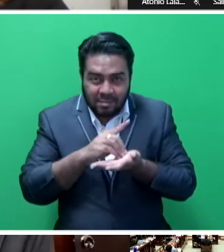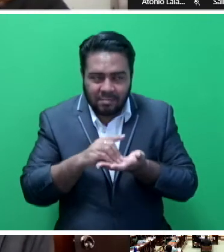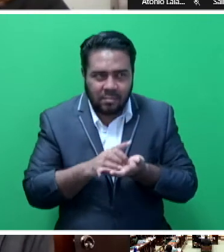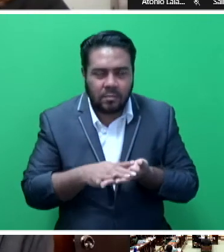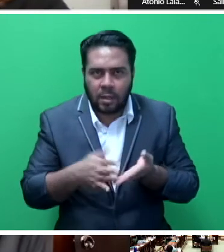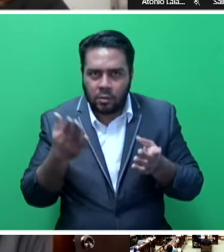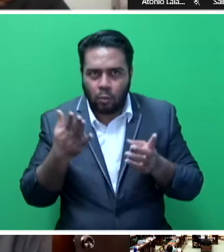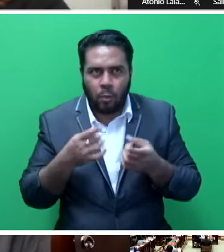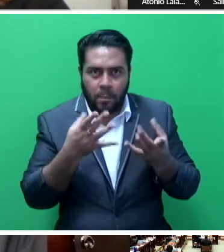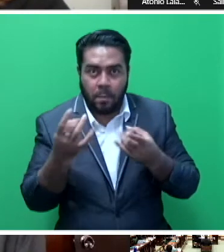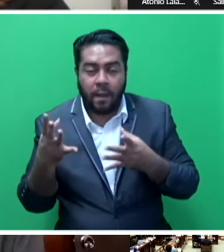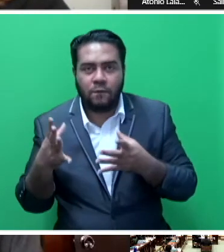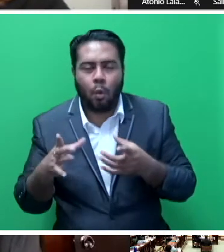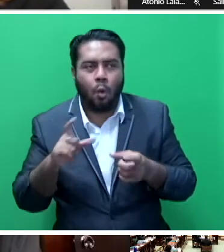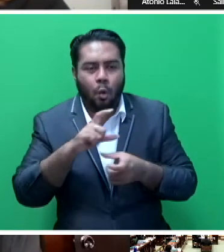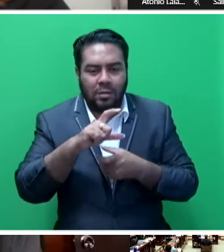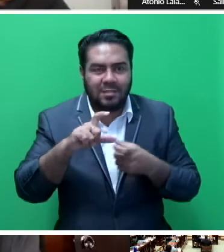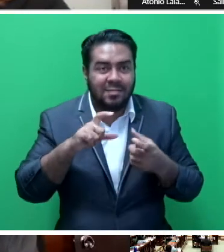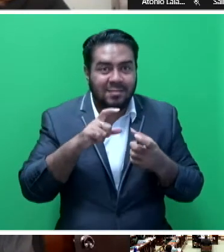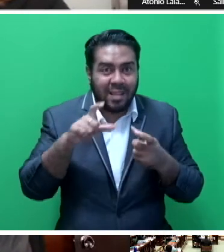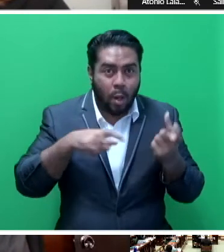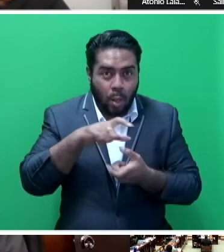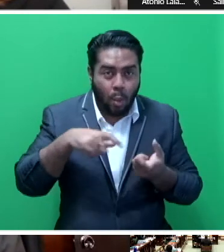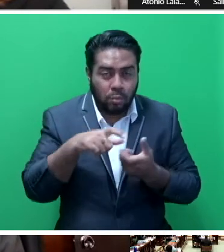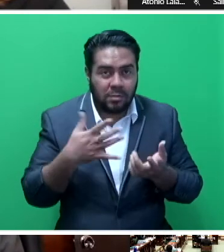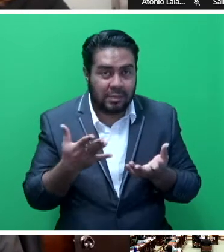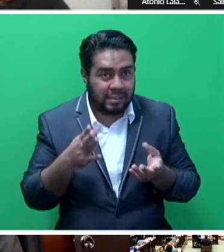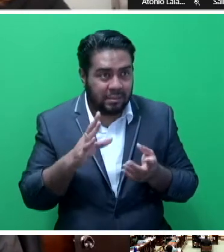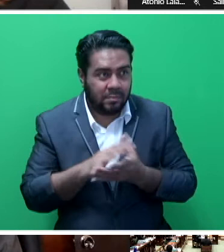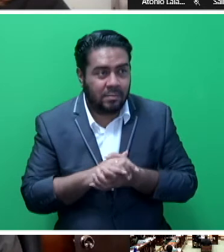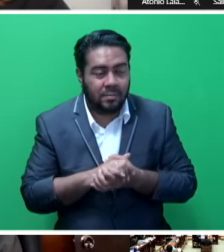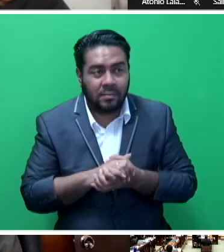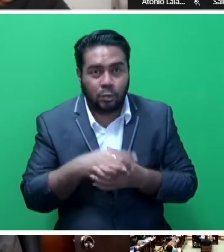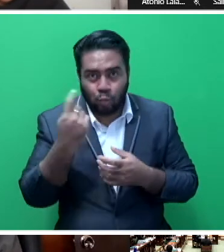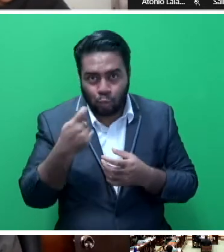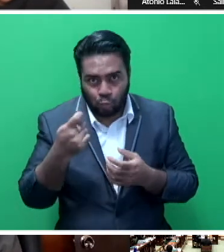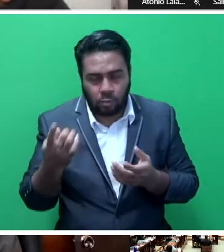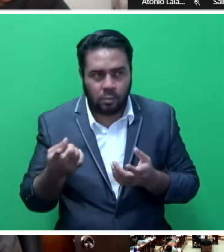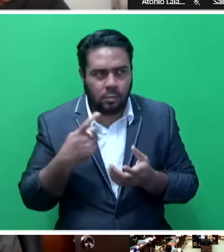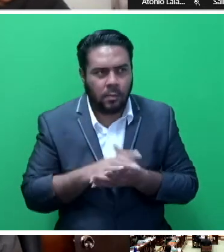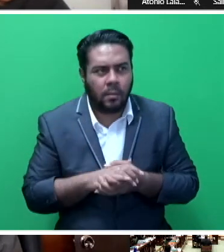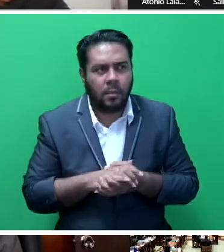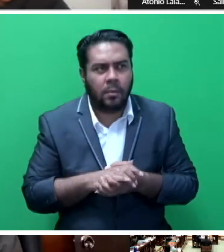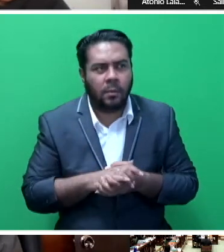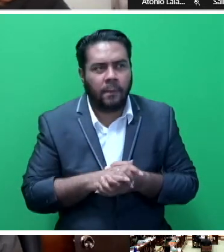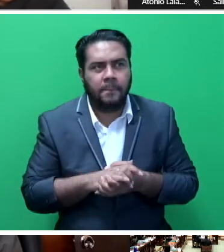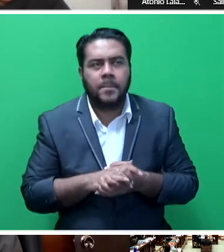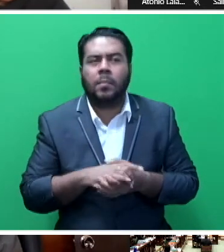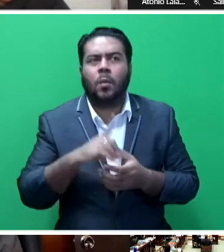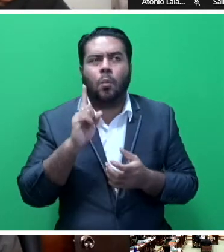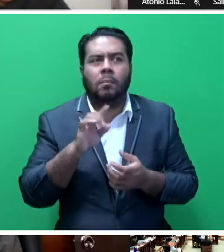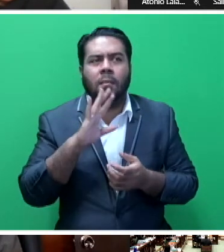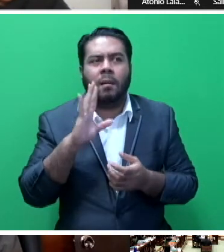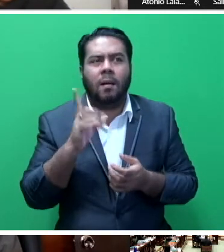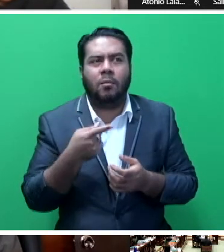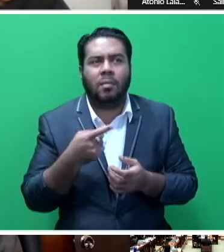season. We have also transferred 11 patients abroad since the 1st of January this year at a cost of more than